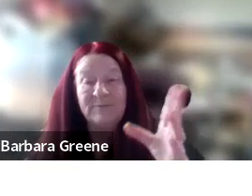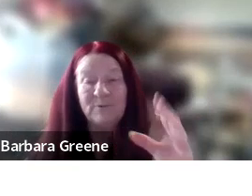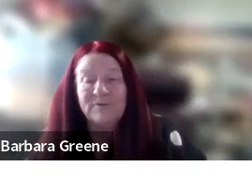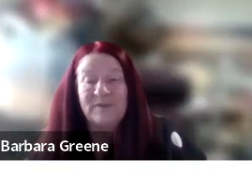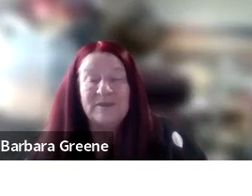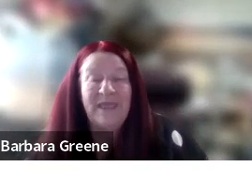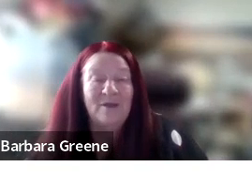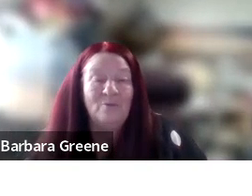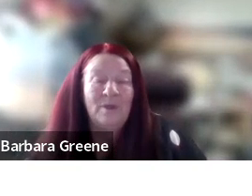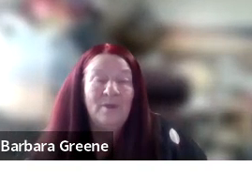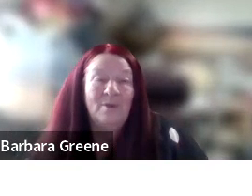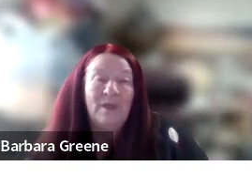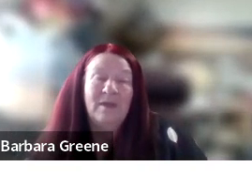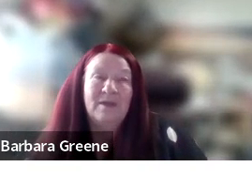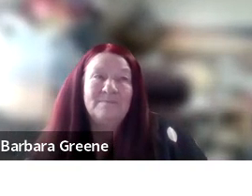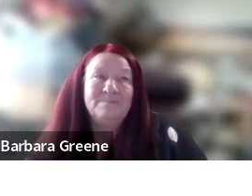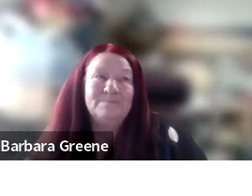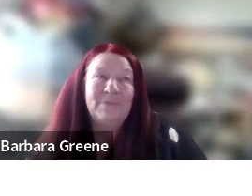total difference in how